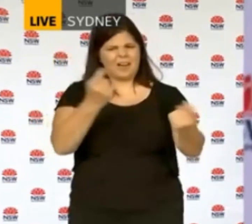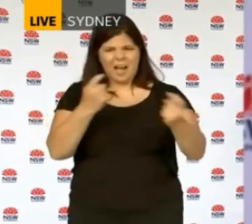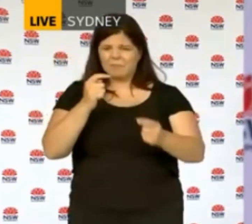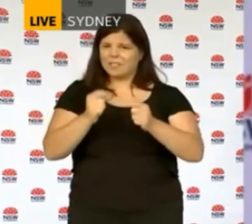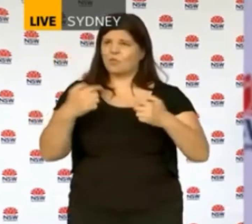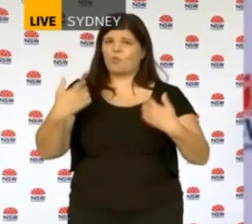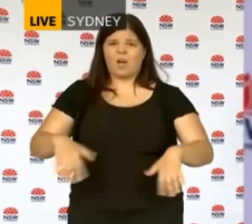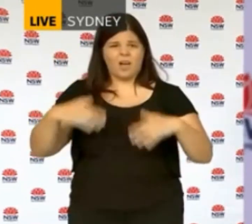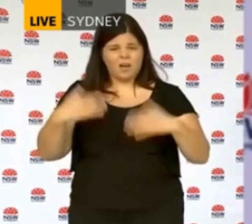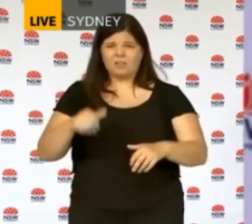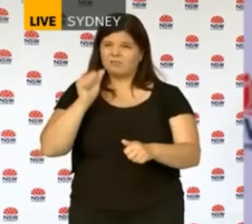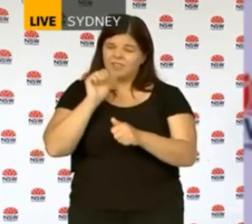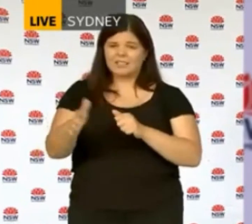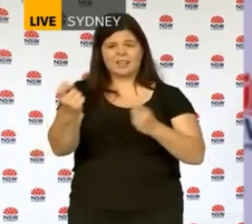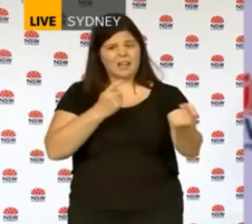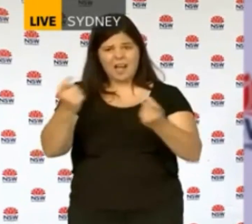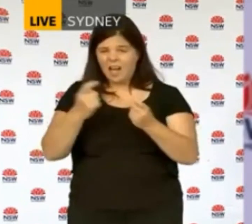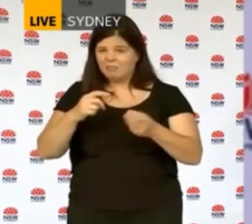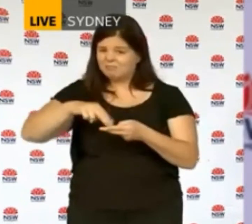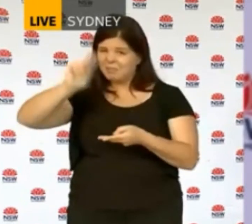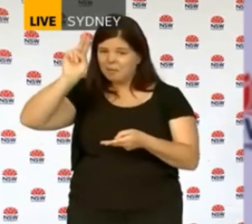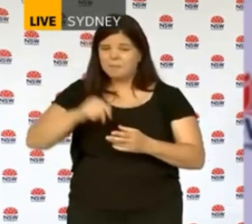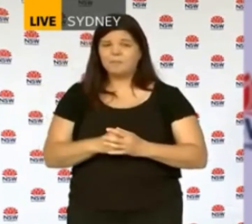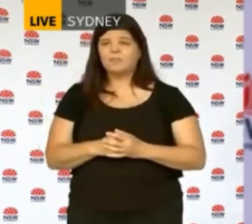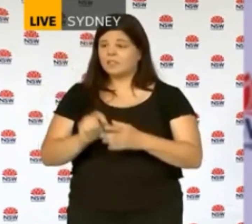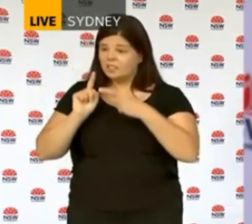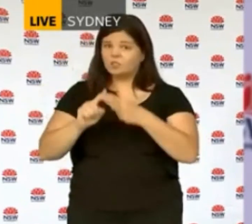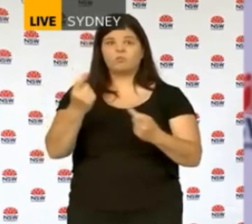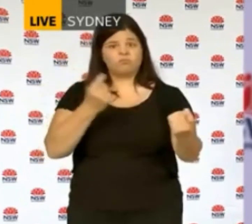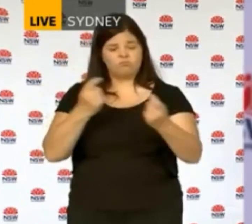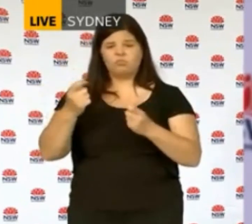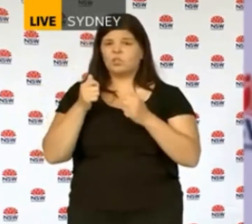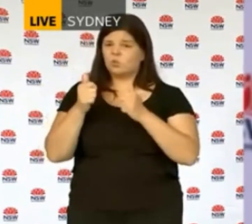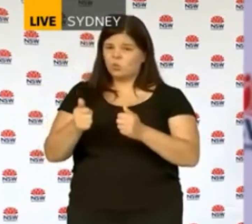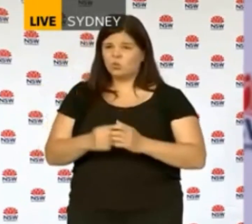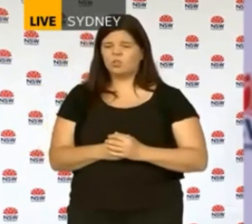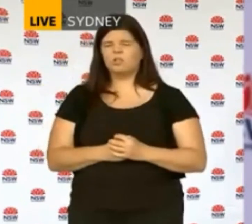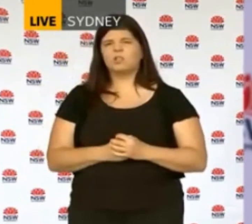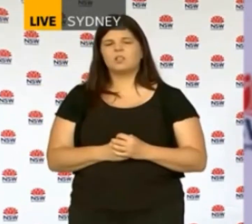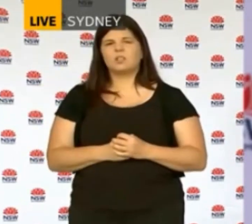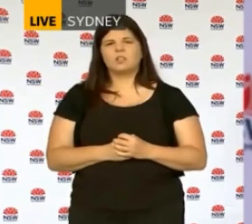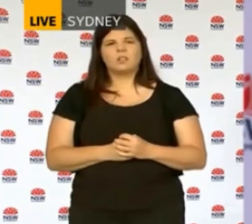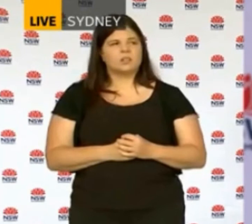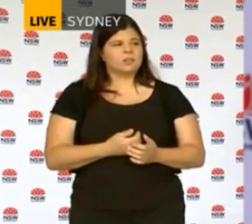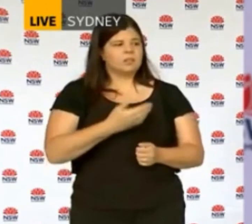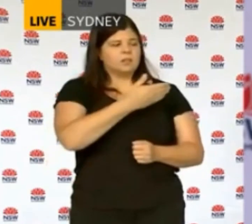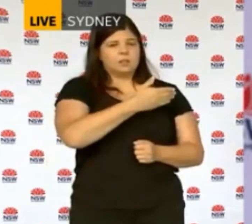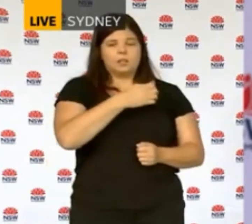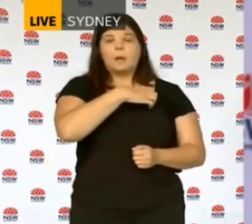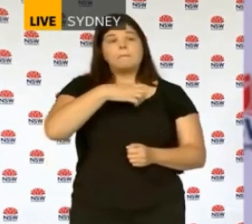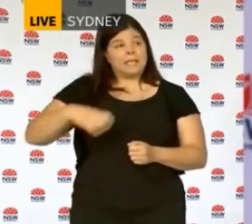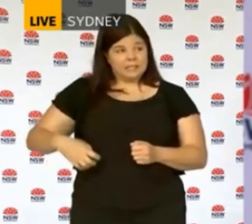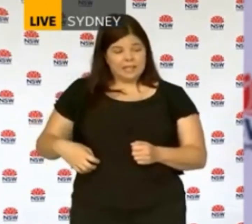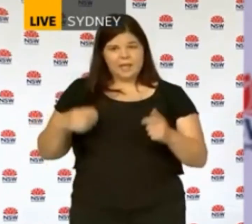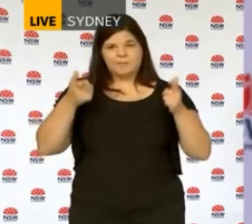testing levels right in the early response, and they've continued to do so. I suppose just to back in what the